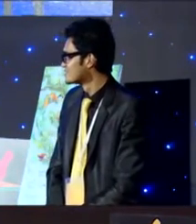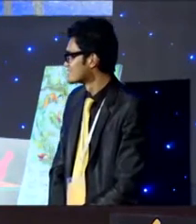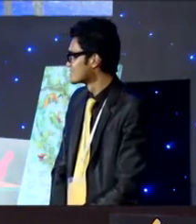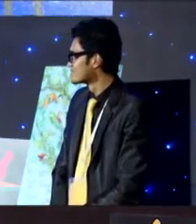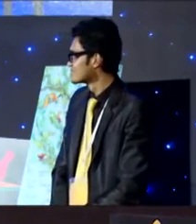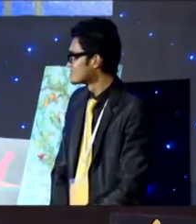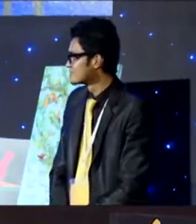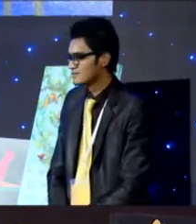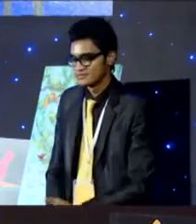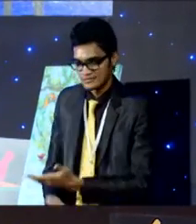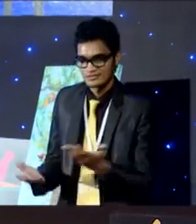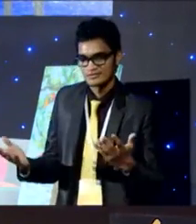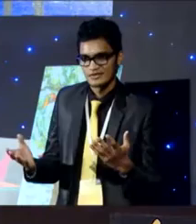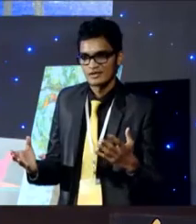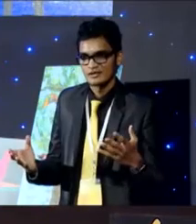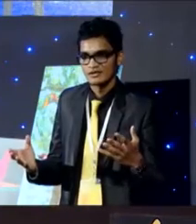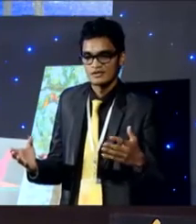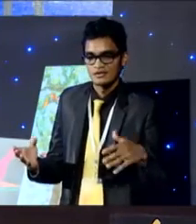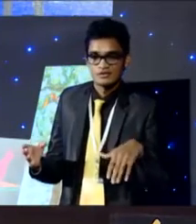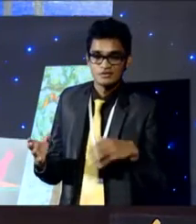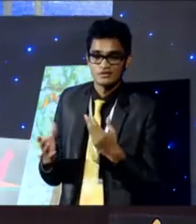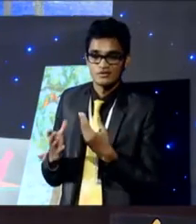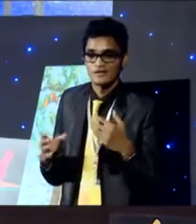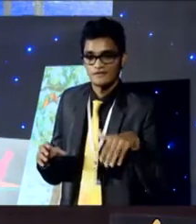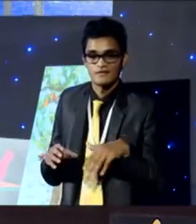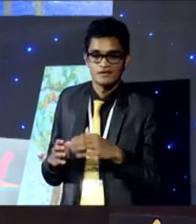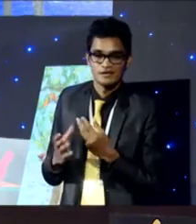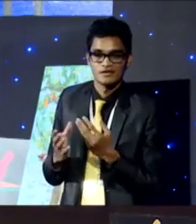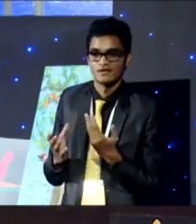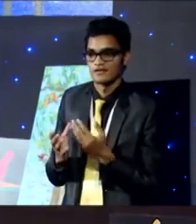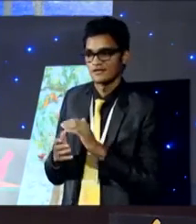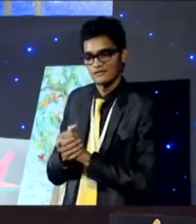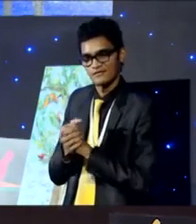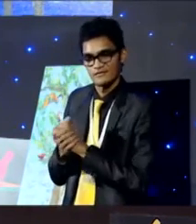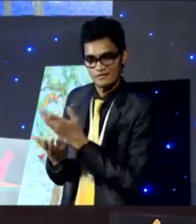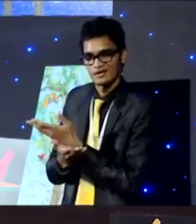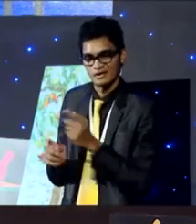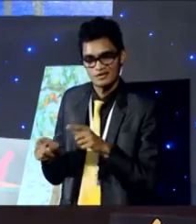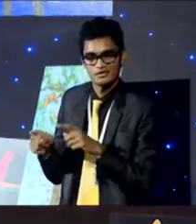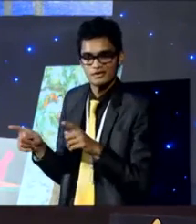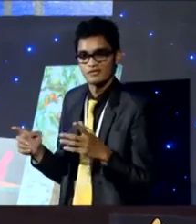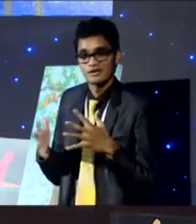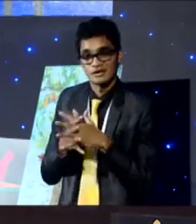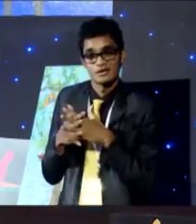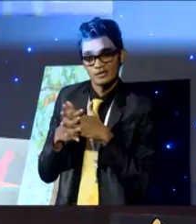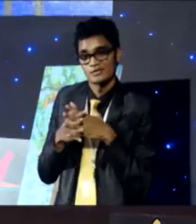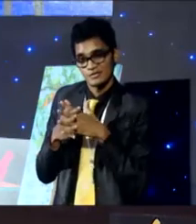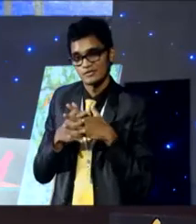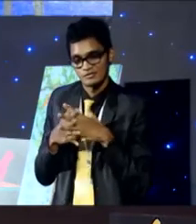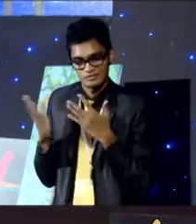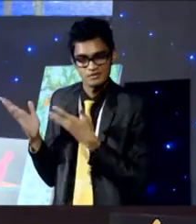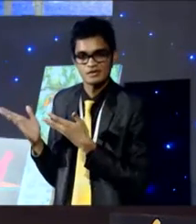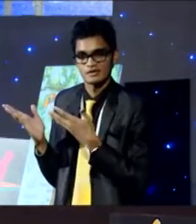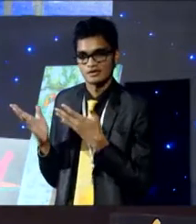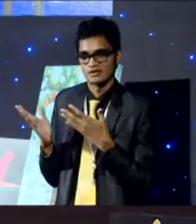When I work with my friends in America, they would take the time to explain, okay, this is a beautiful hall, because they all know I